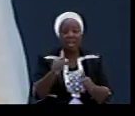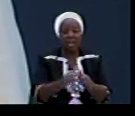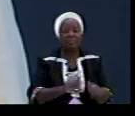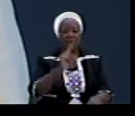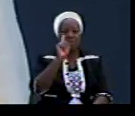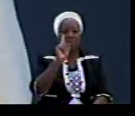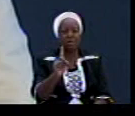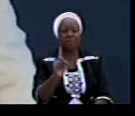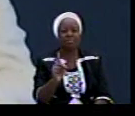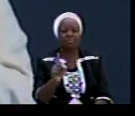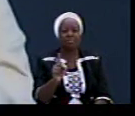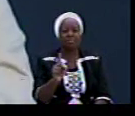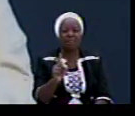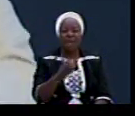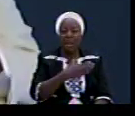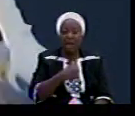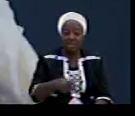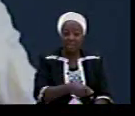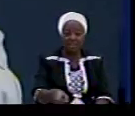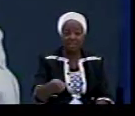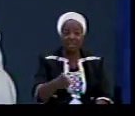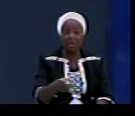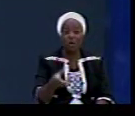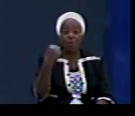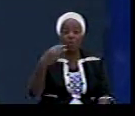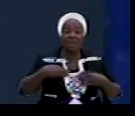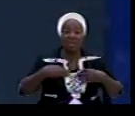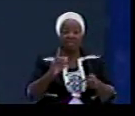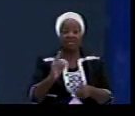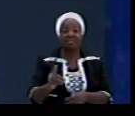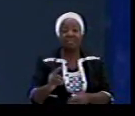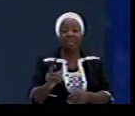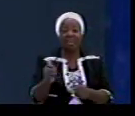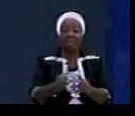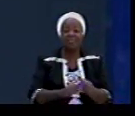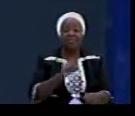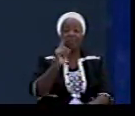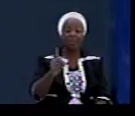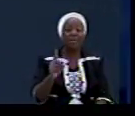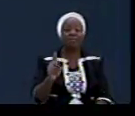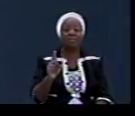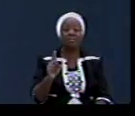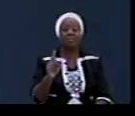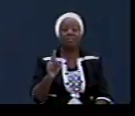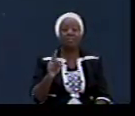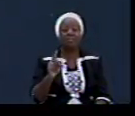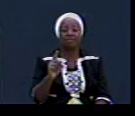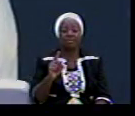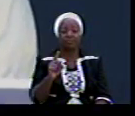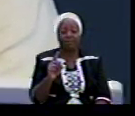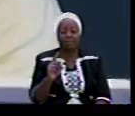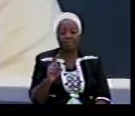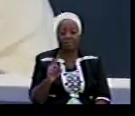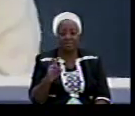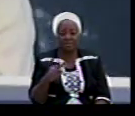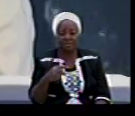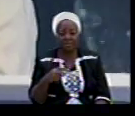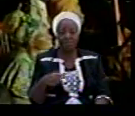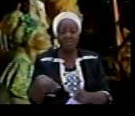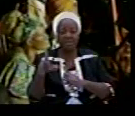everyone. And they were healed, everyone. Say, me